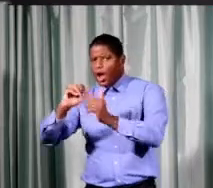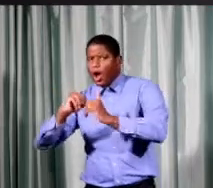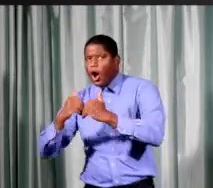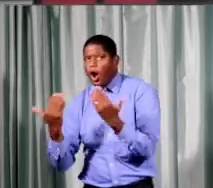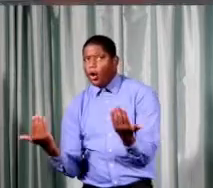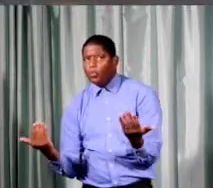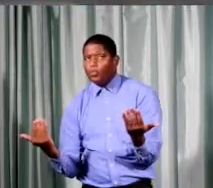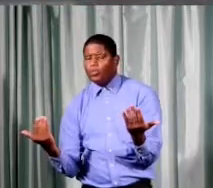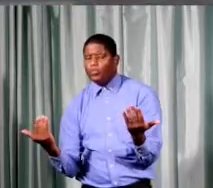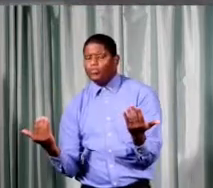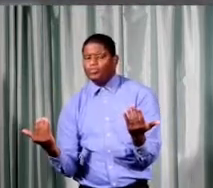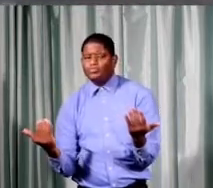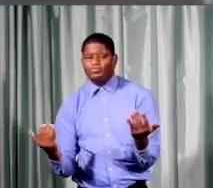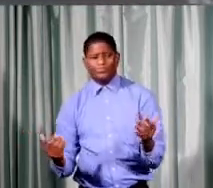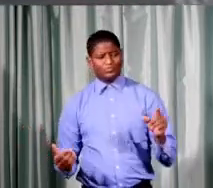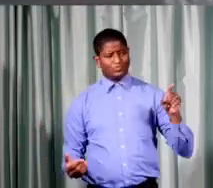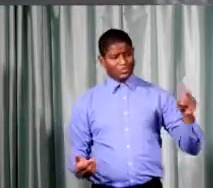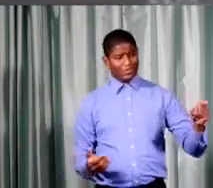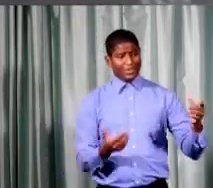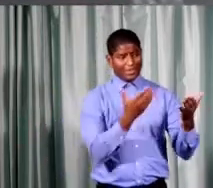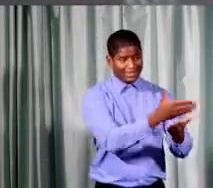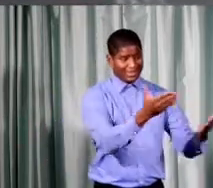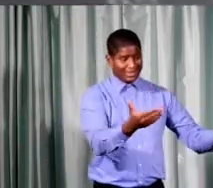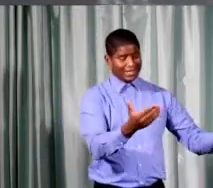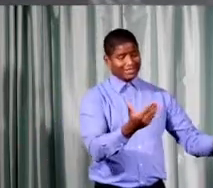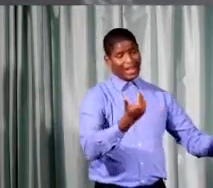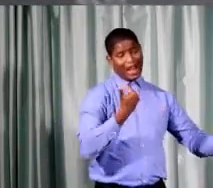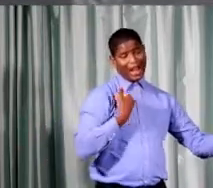A is equal to L plus E.